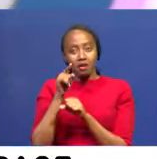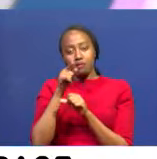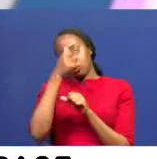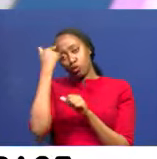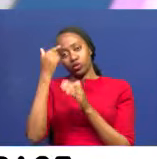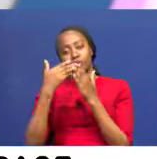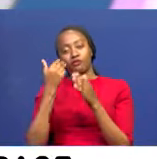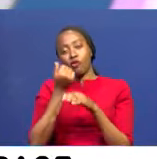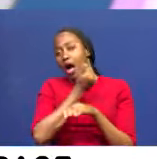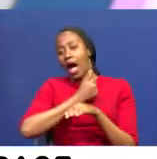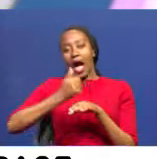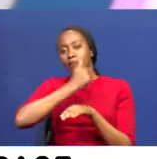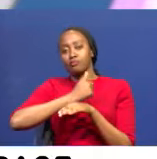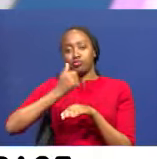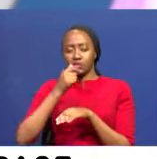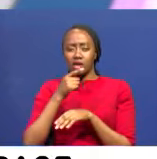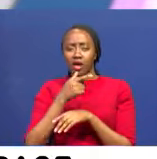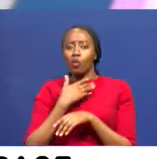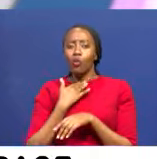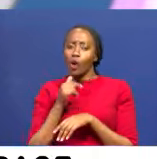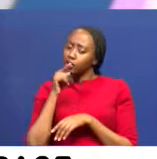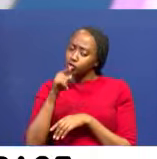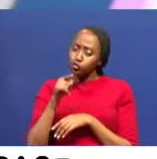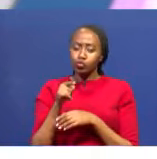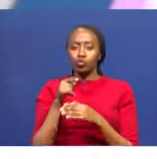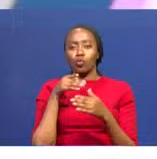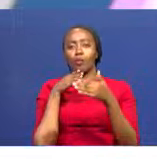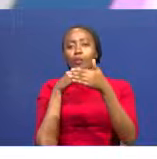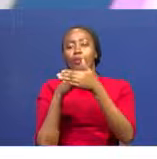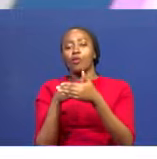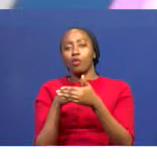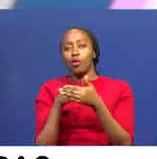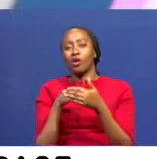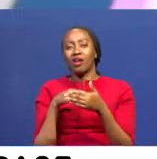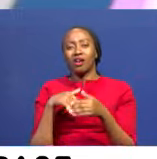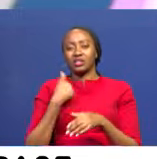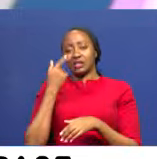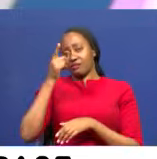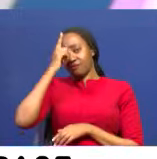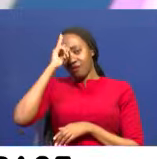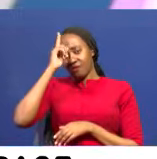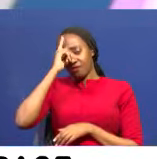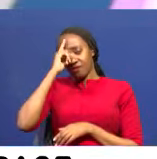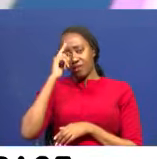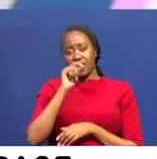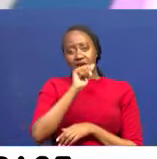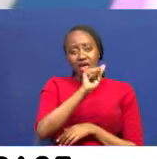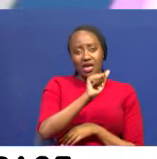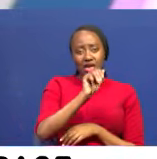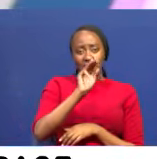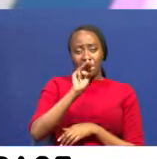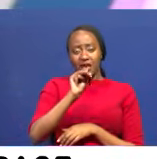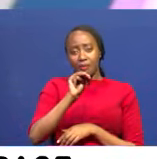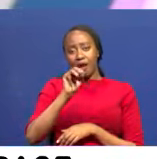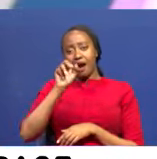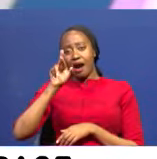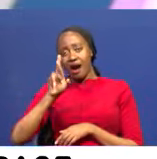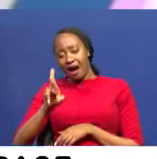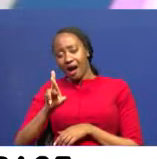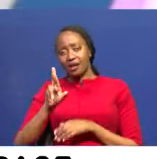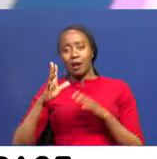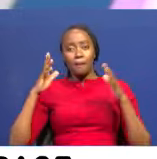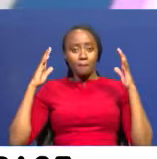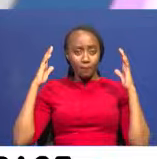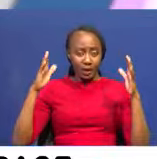other effects, and we want to prevent that from happening. So that's why AMR becomes a very huge aspect in terms